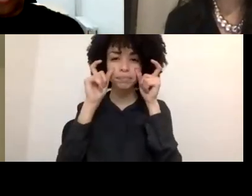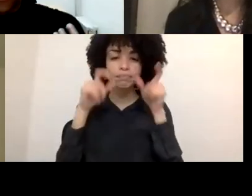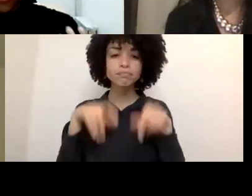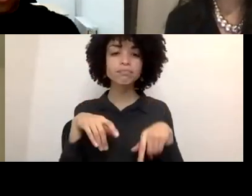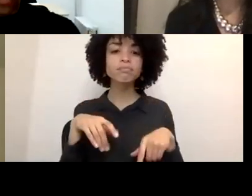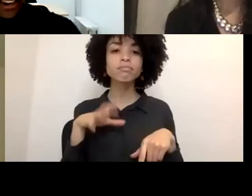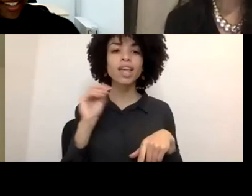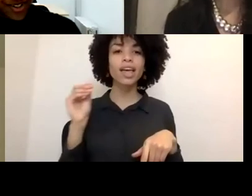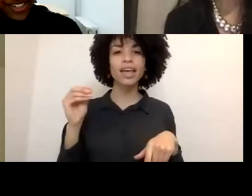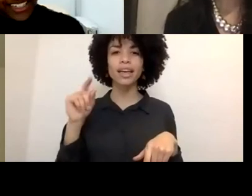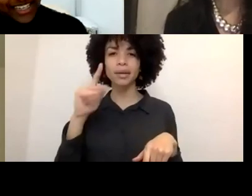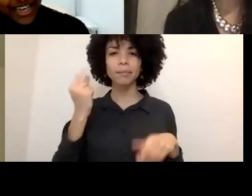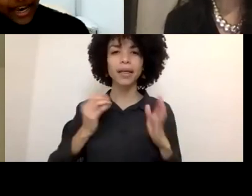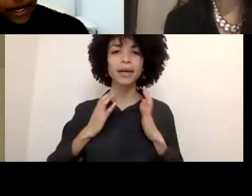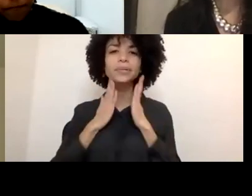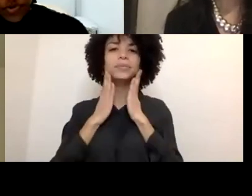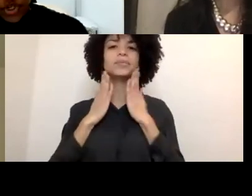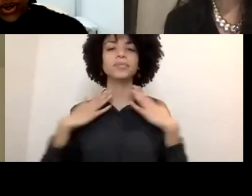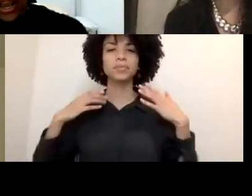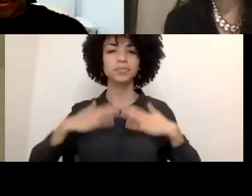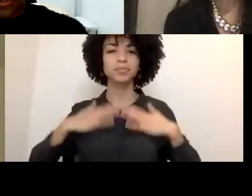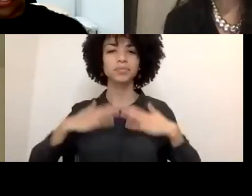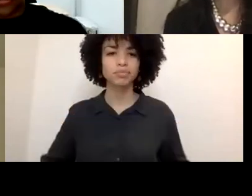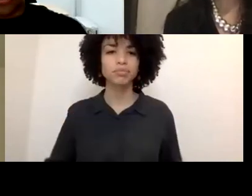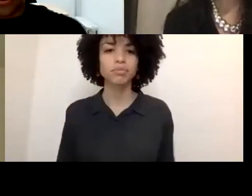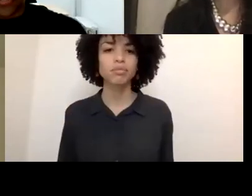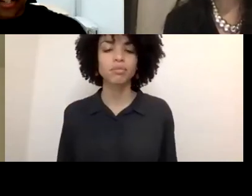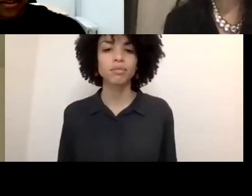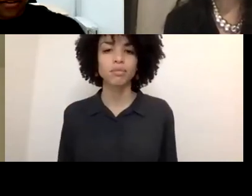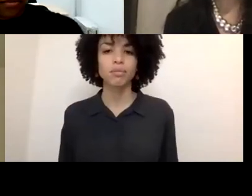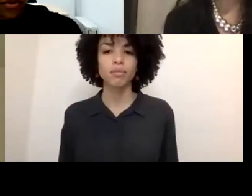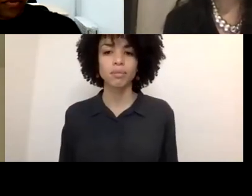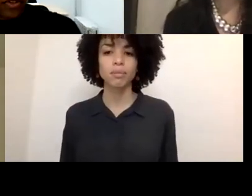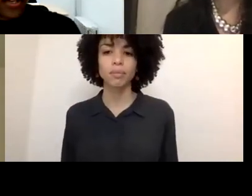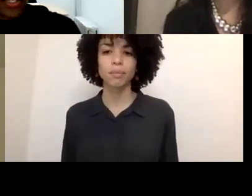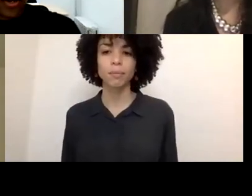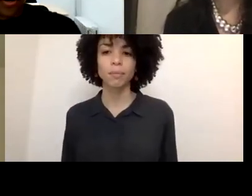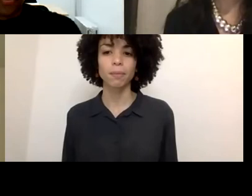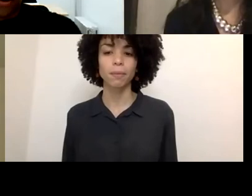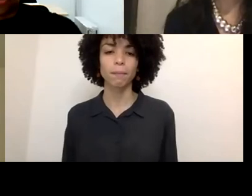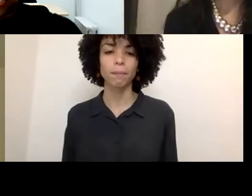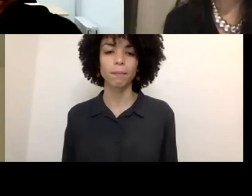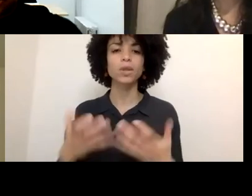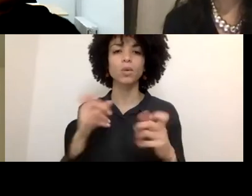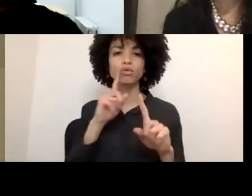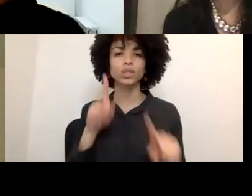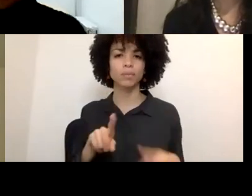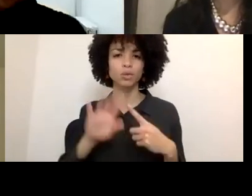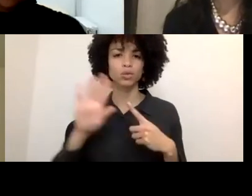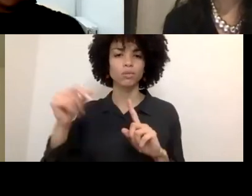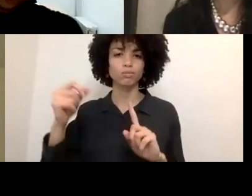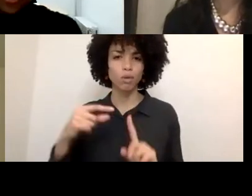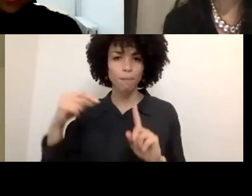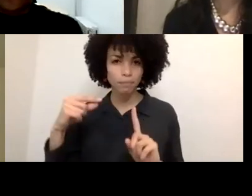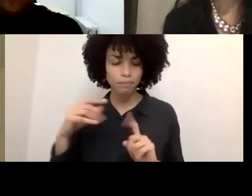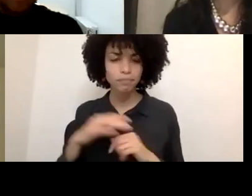a fuzzy Black turtleneck. So I would love to sort of respond to your prop, Sinead, and